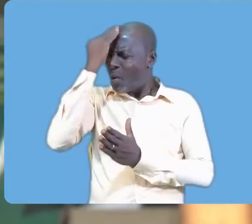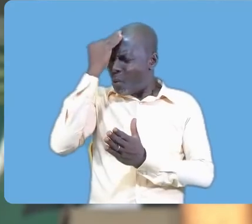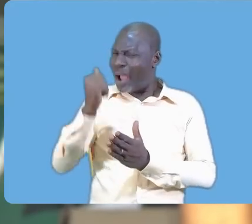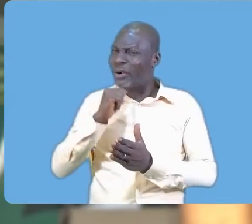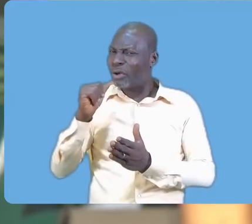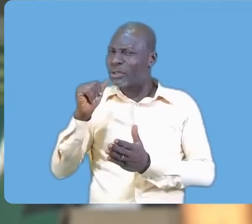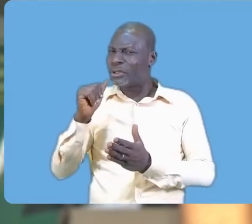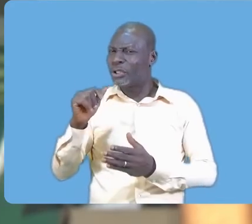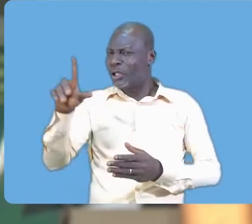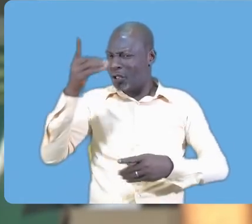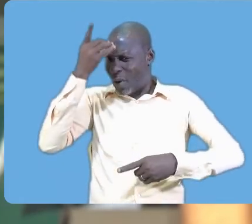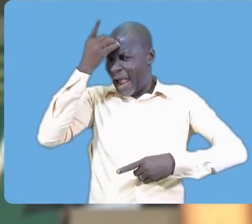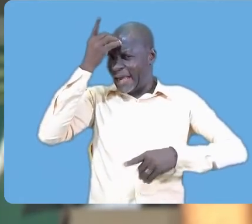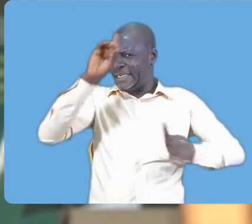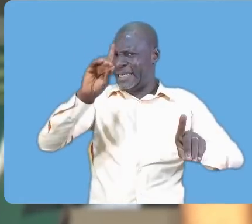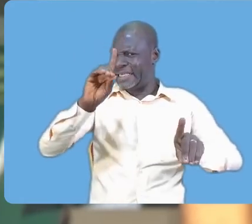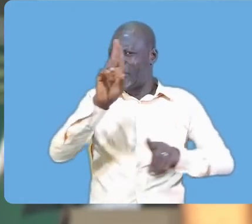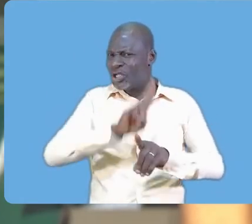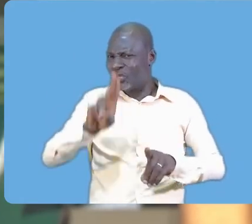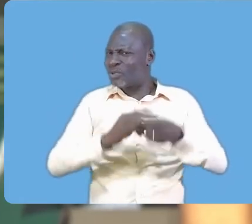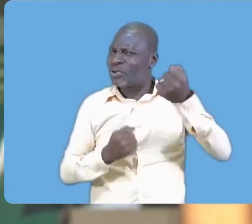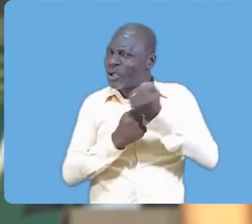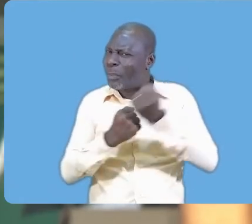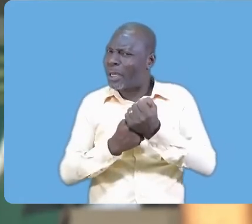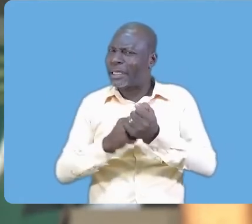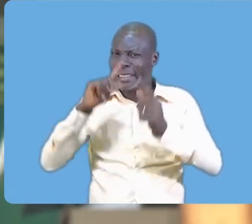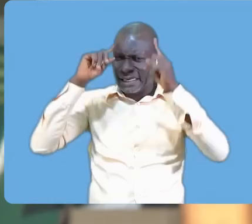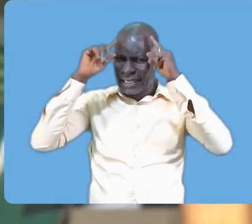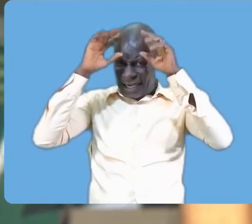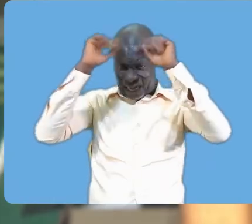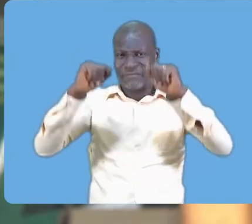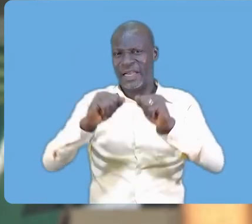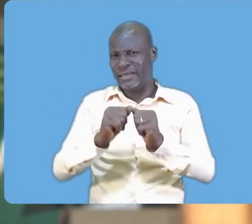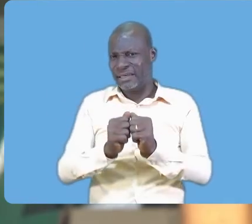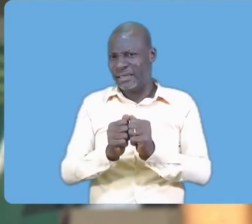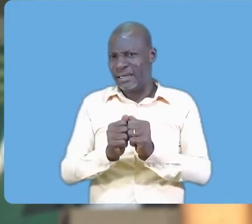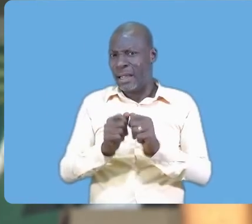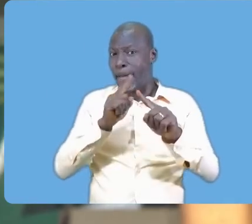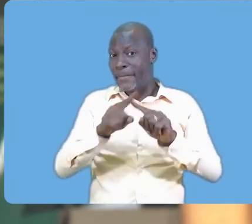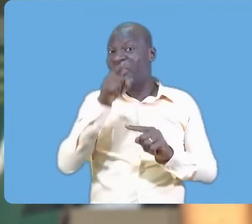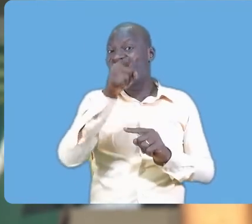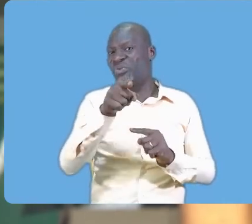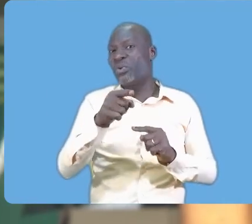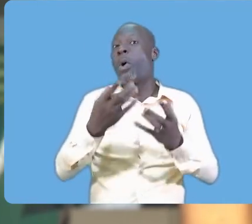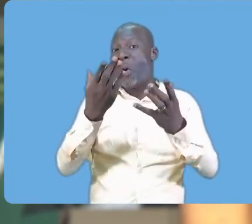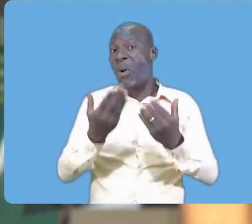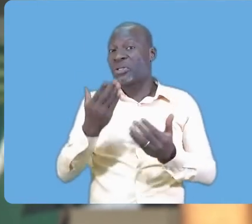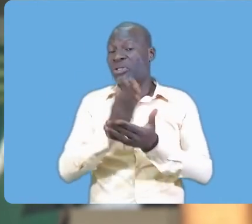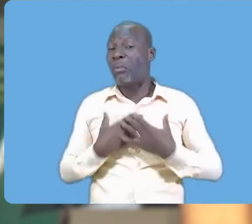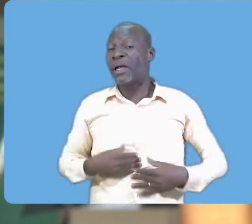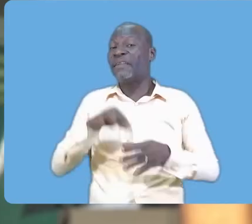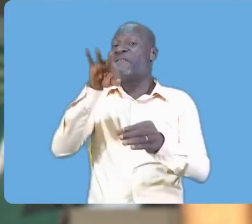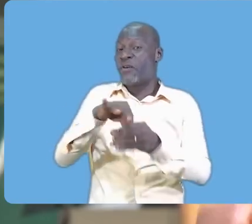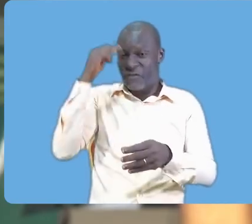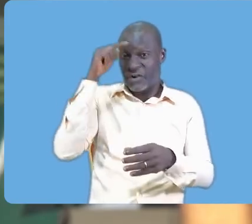mfema operino, eye omampenino, na nko mfe muwa mano. Na se se, uweja ubibi ade atu hose,